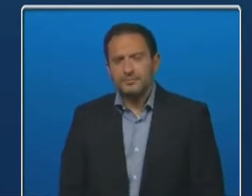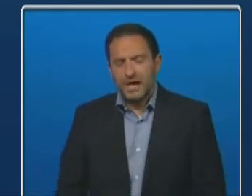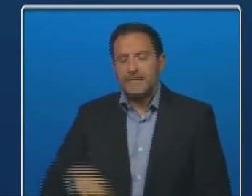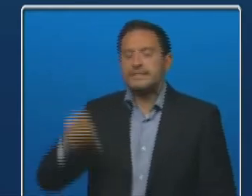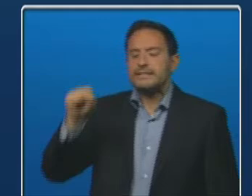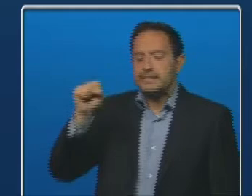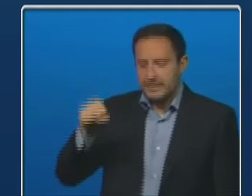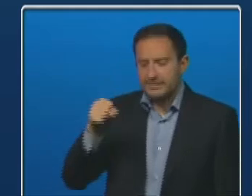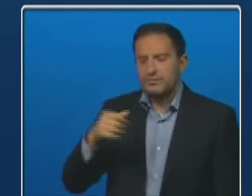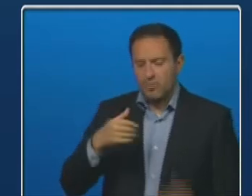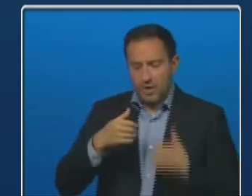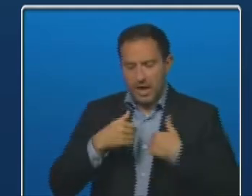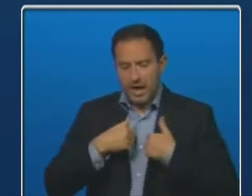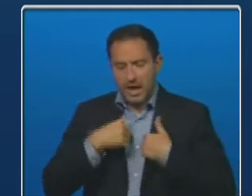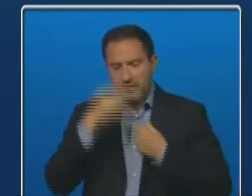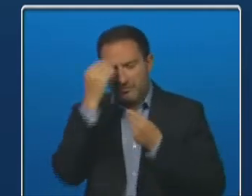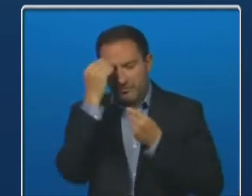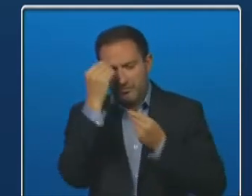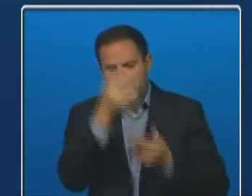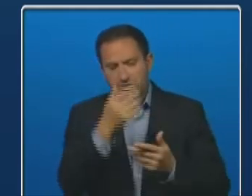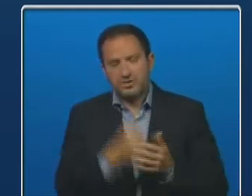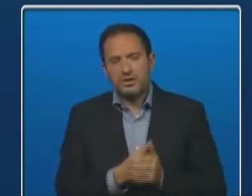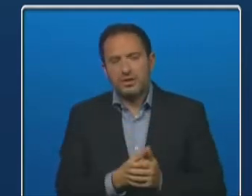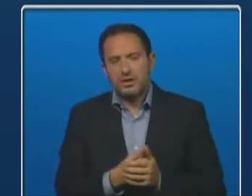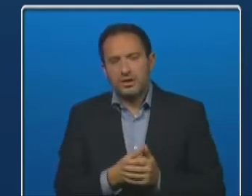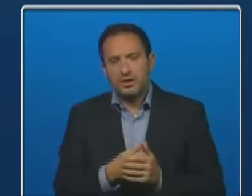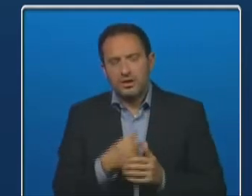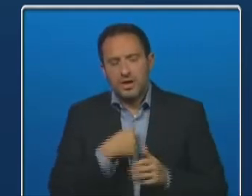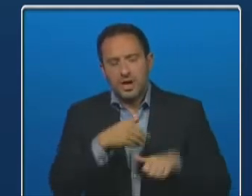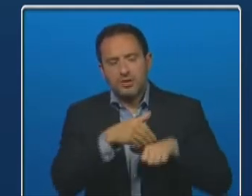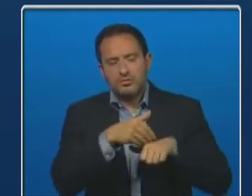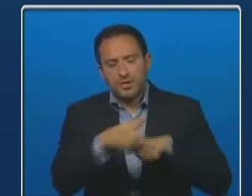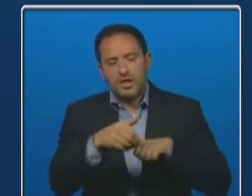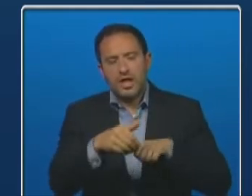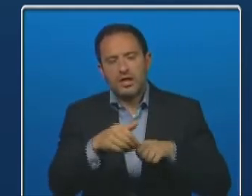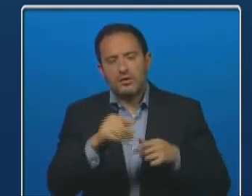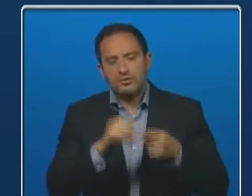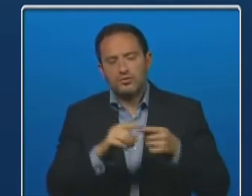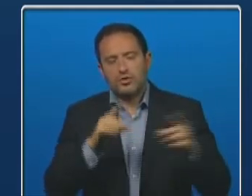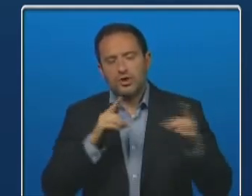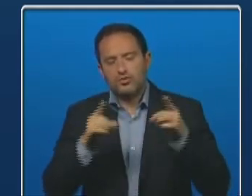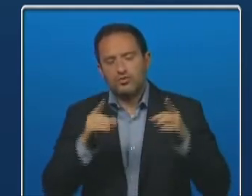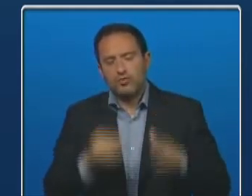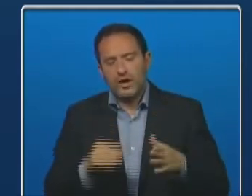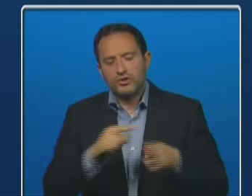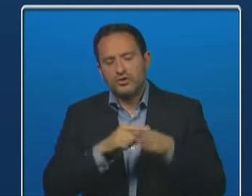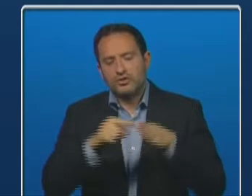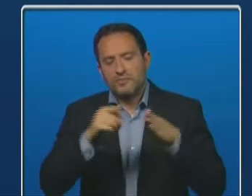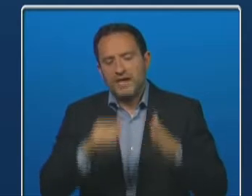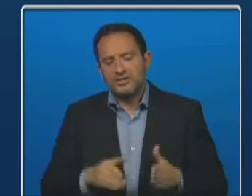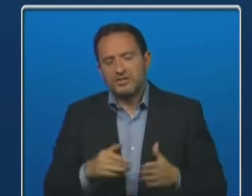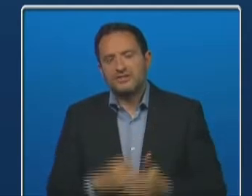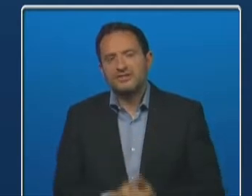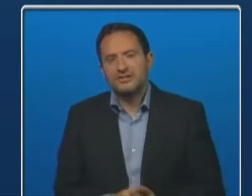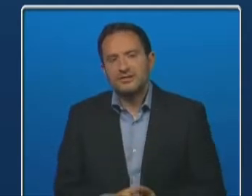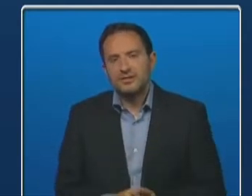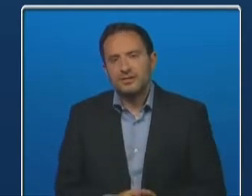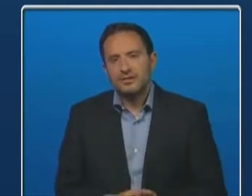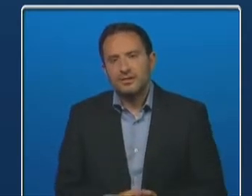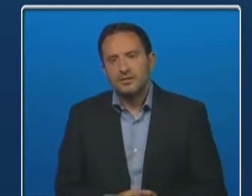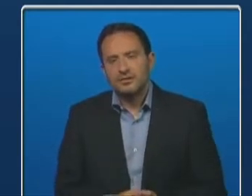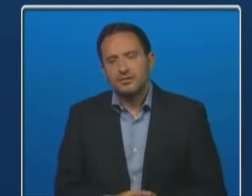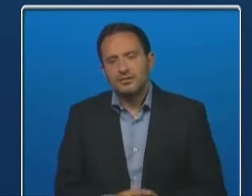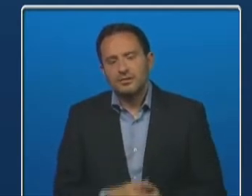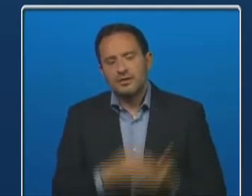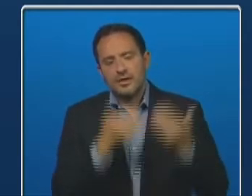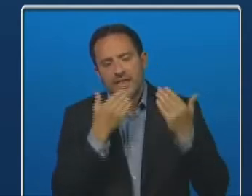Yes, we have information on that, and I'll pass that over to our demographic directorate specialists or experts. Tori?